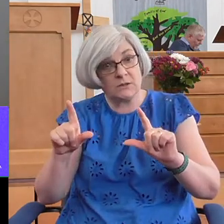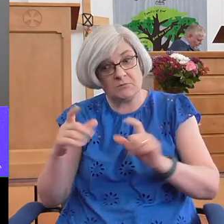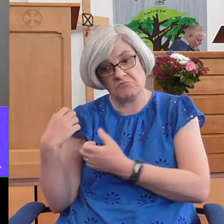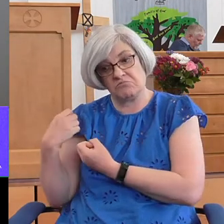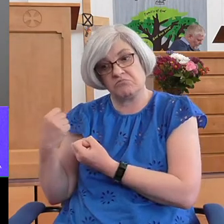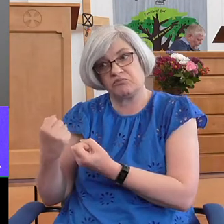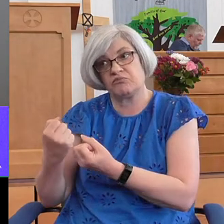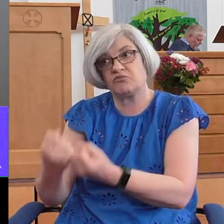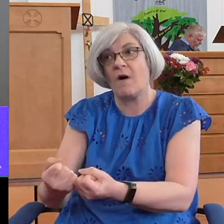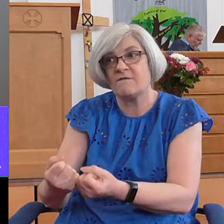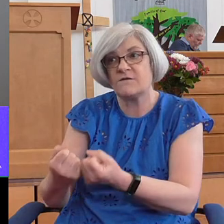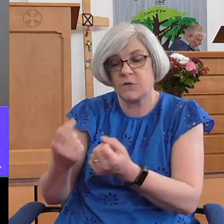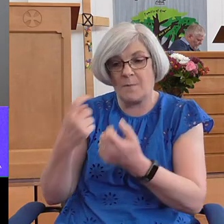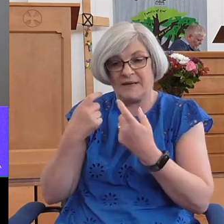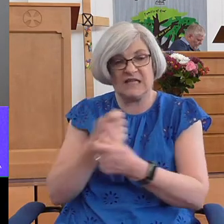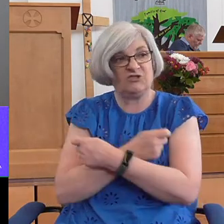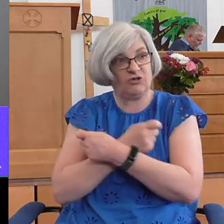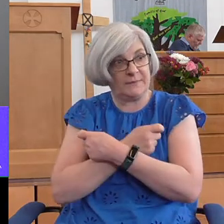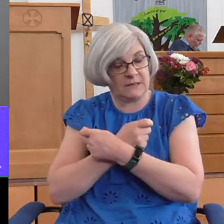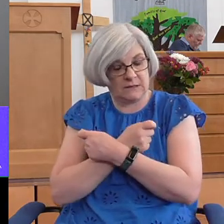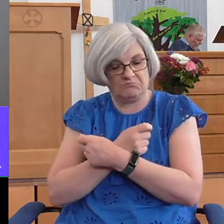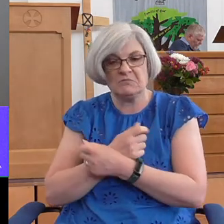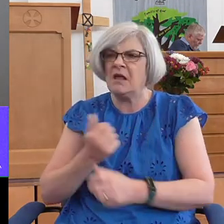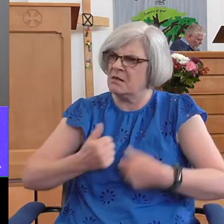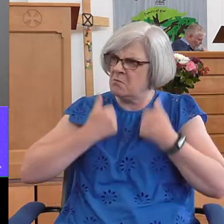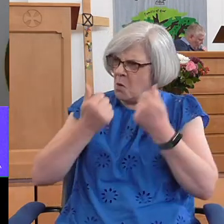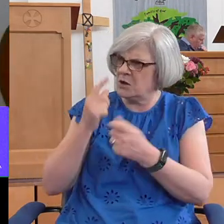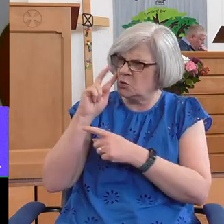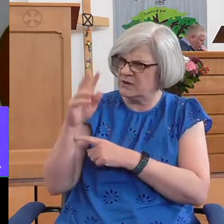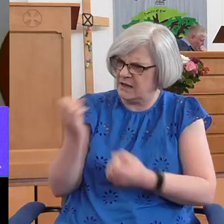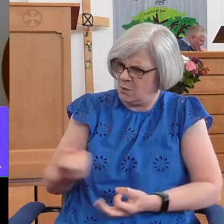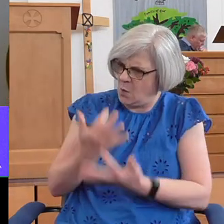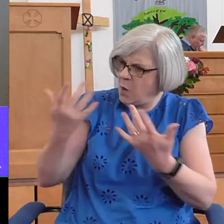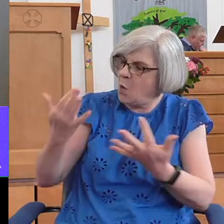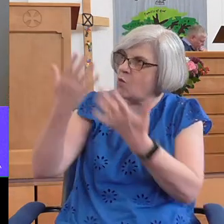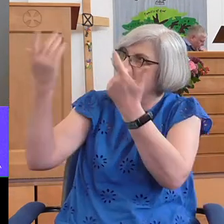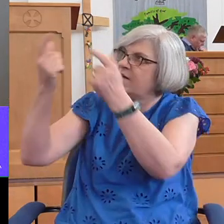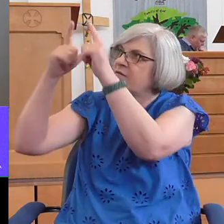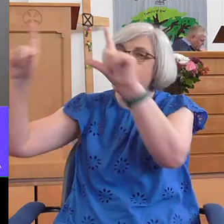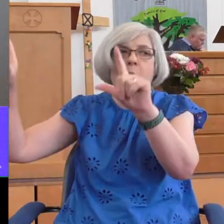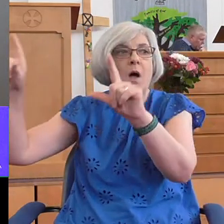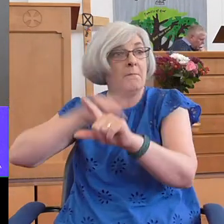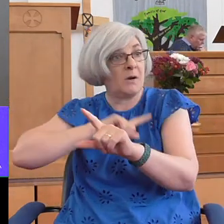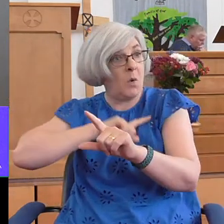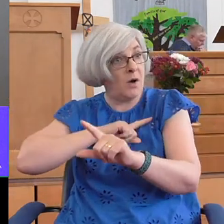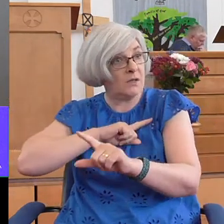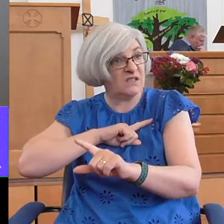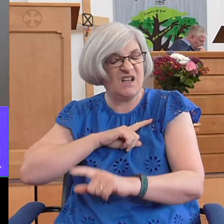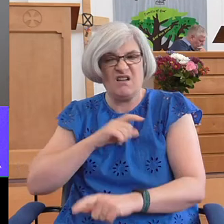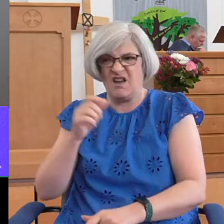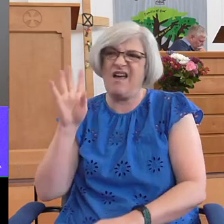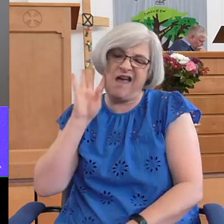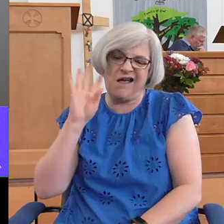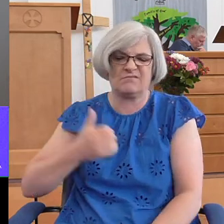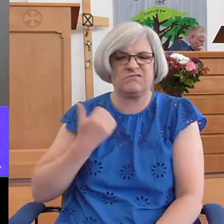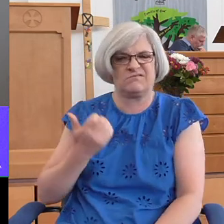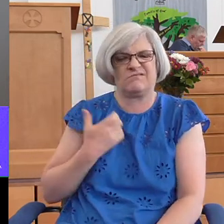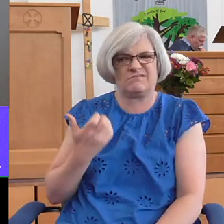Egypt, and in the morning you will see the glory of the Lord, because he has heard your grumbling against